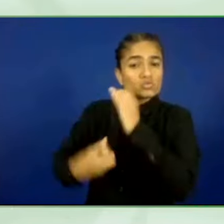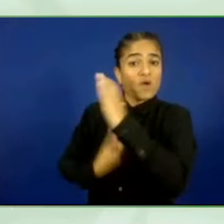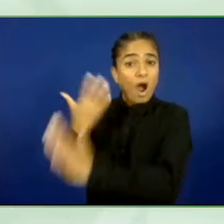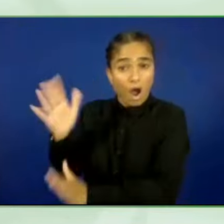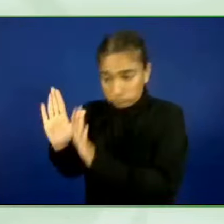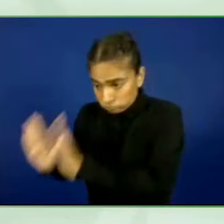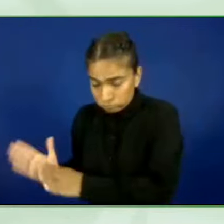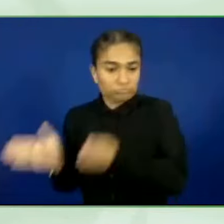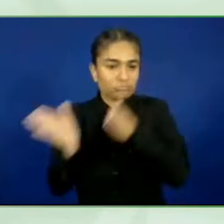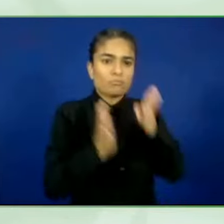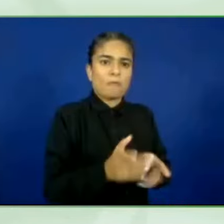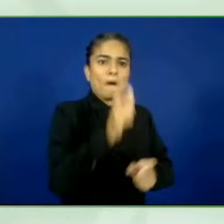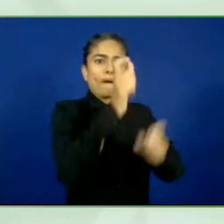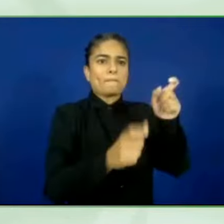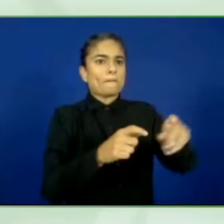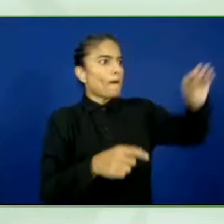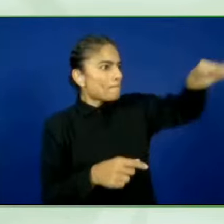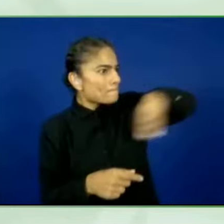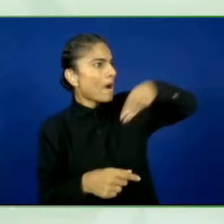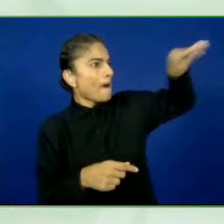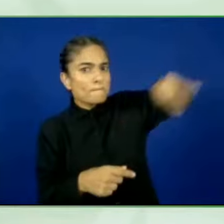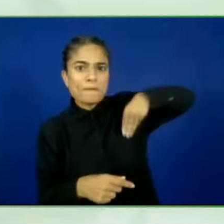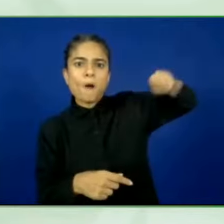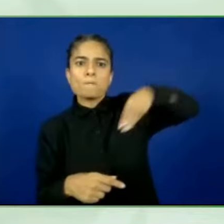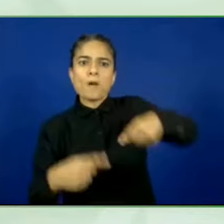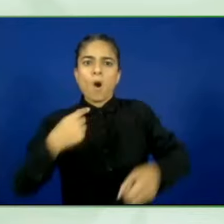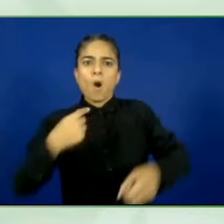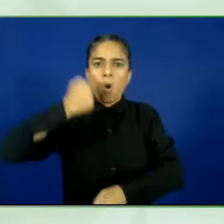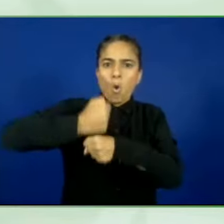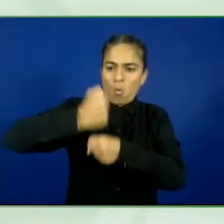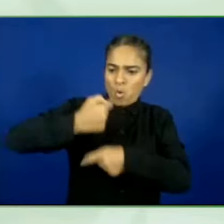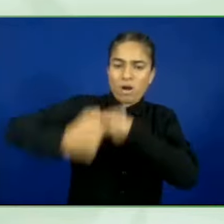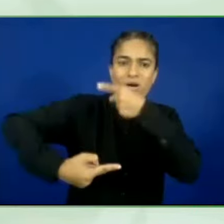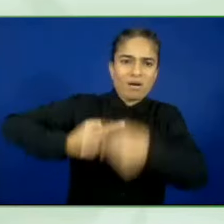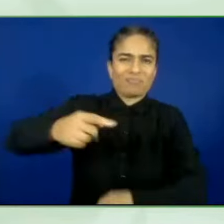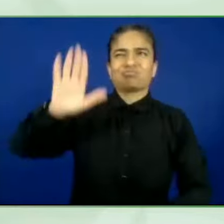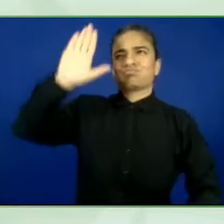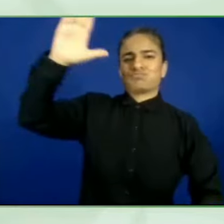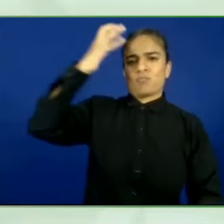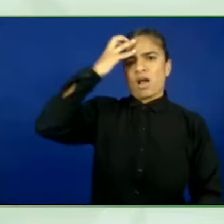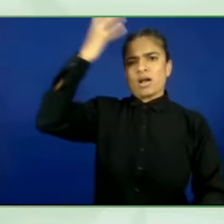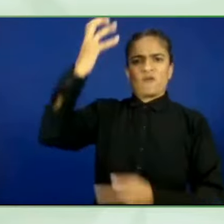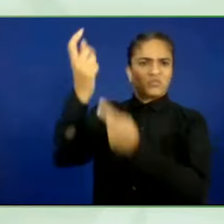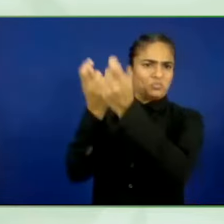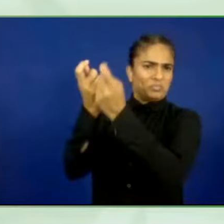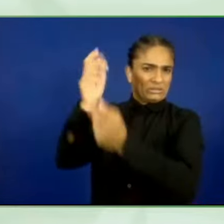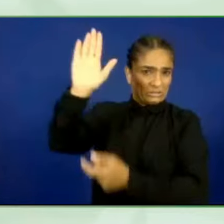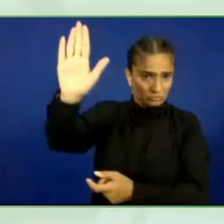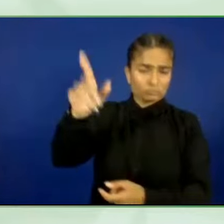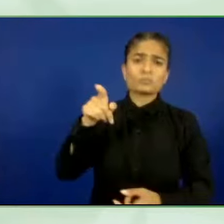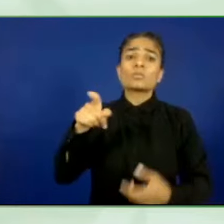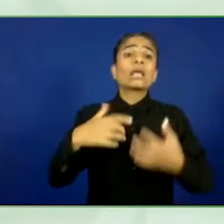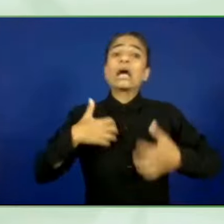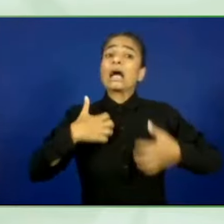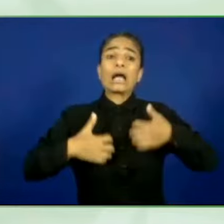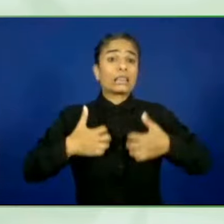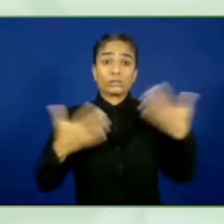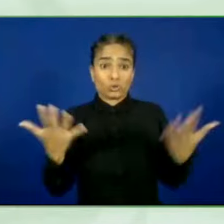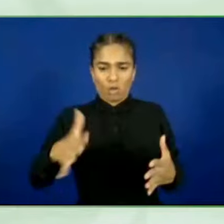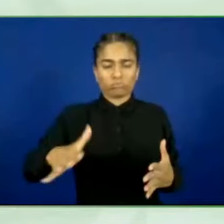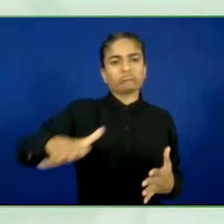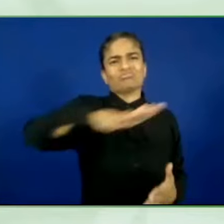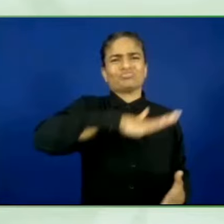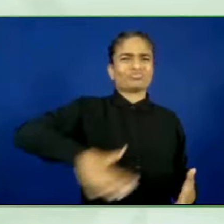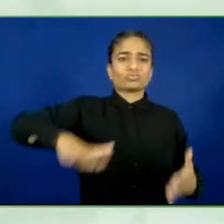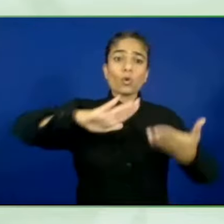government scheme. But what's interesting about the community employment scheme is you're allowed to earn on top of